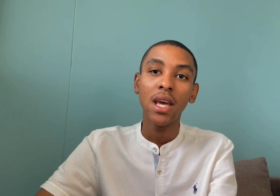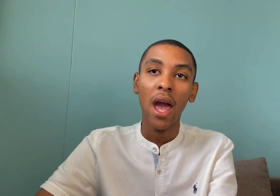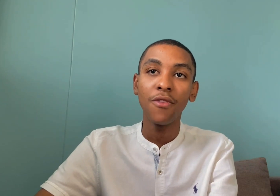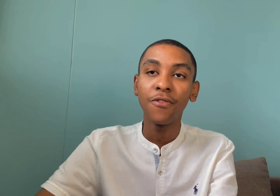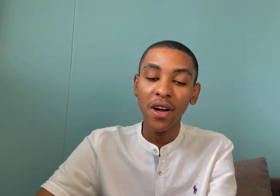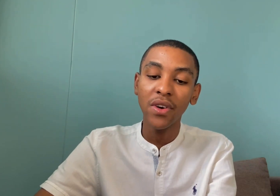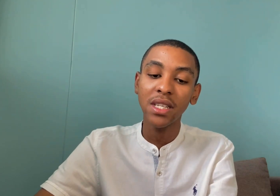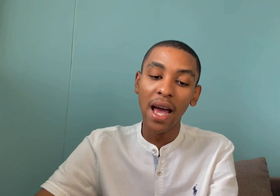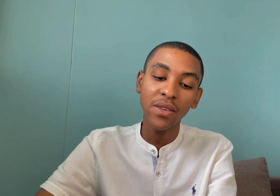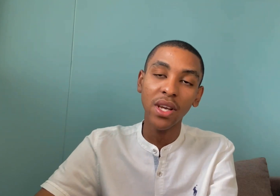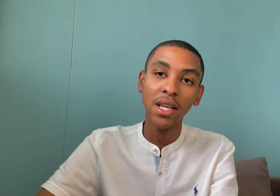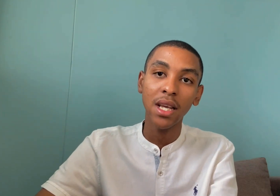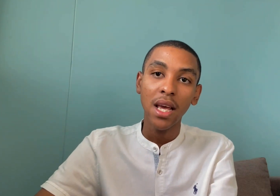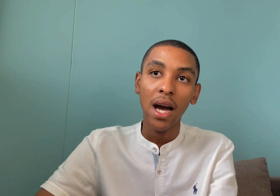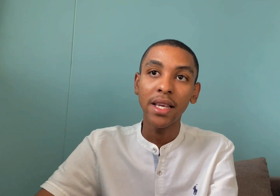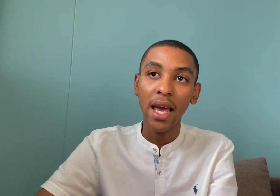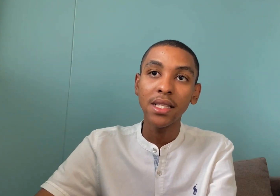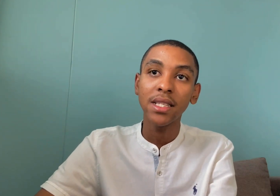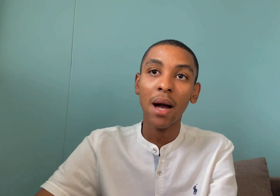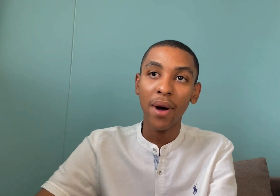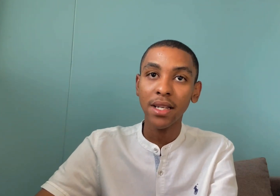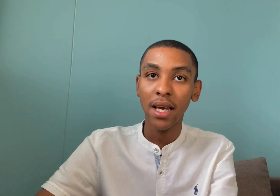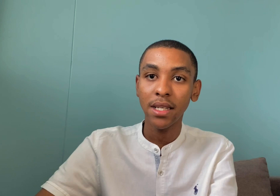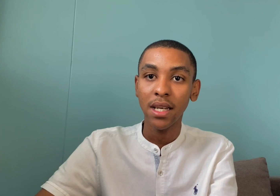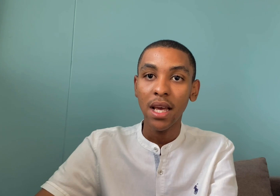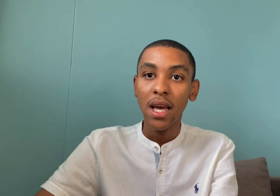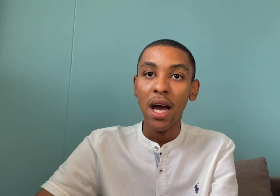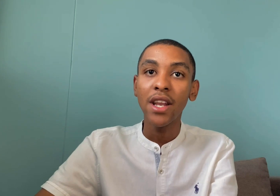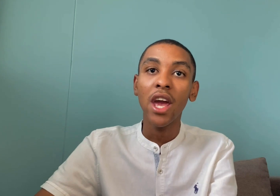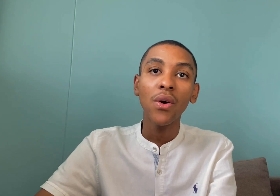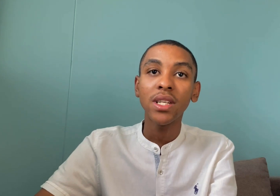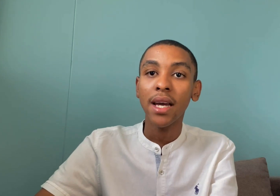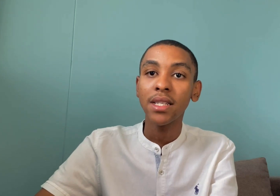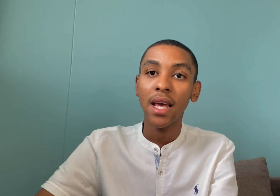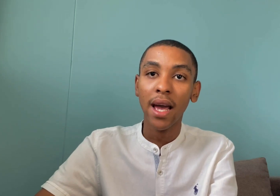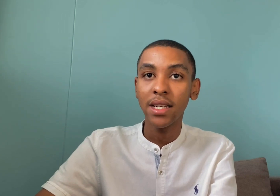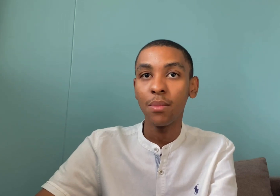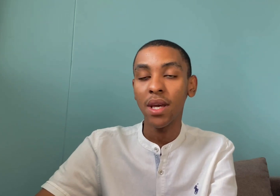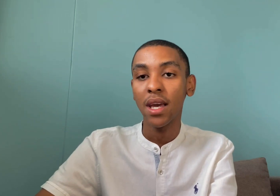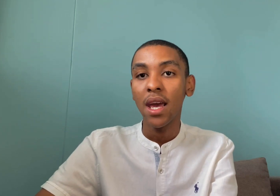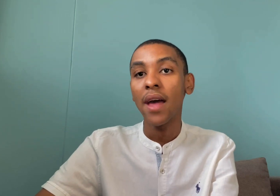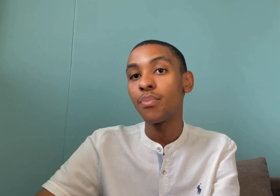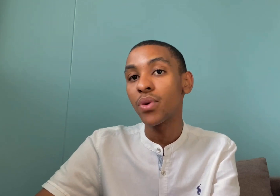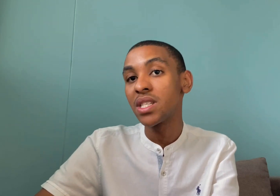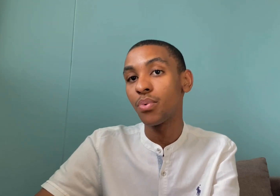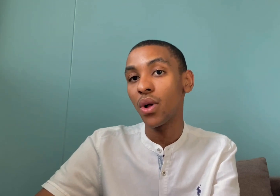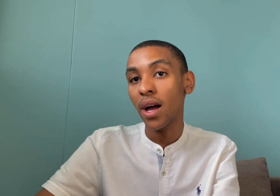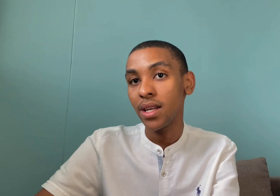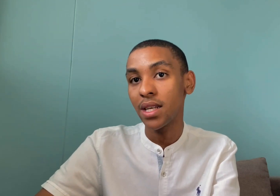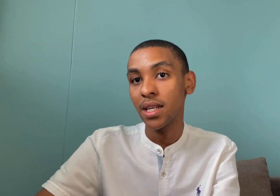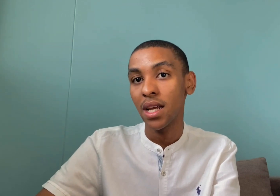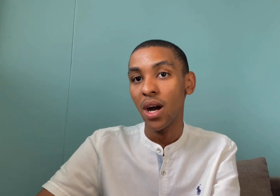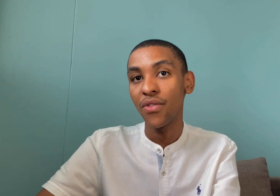patriot, a fervent advocate against apartheid, an erudite academic, and the